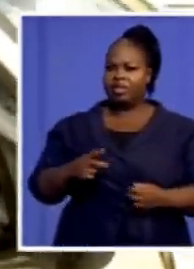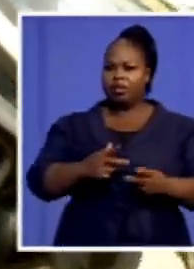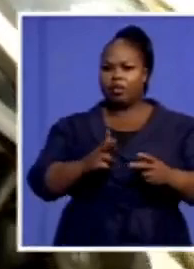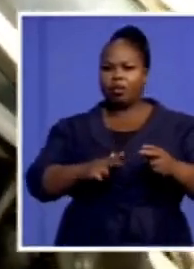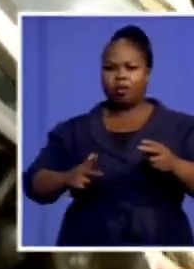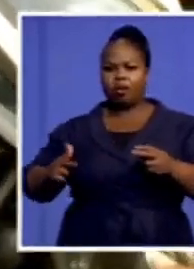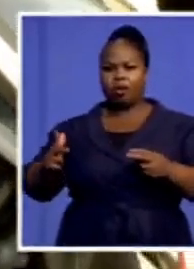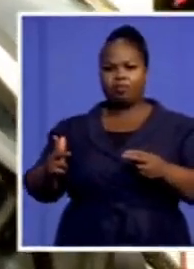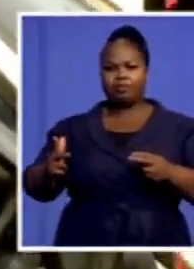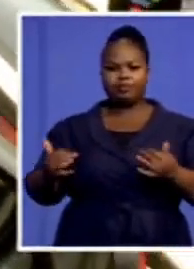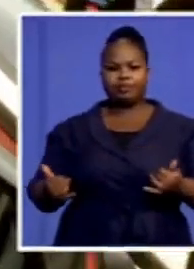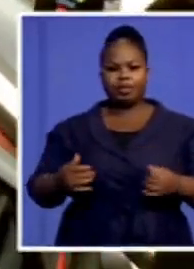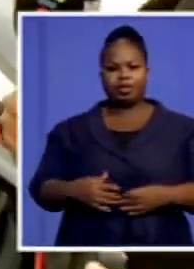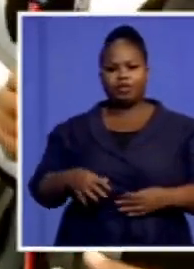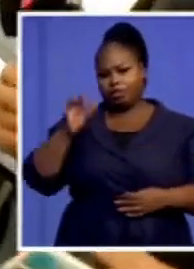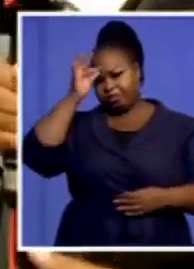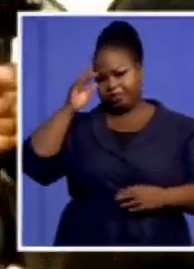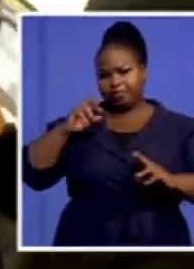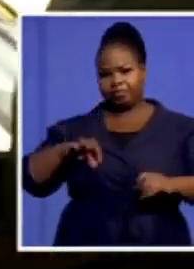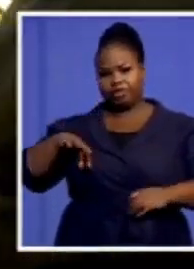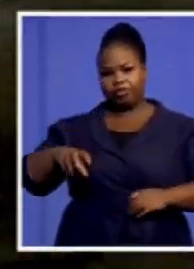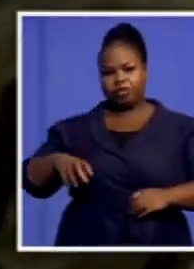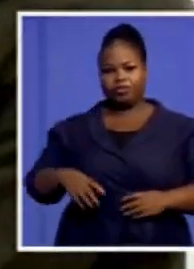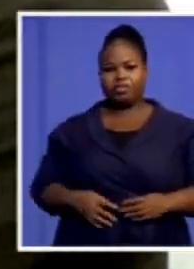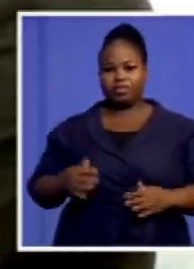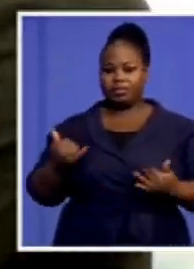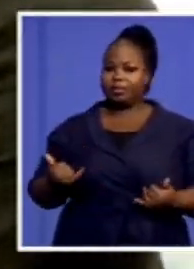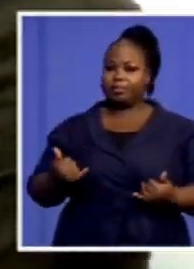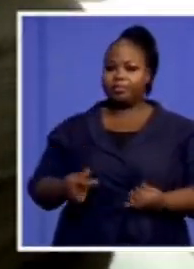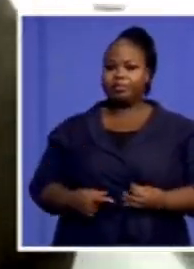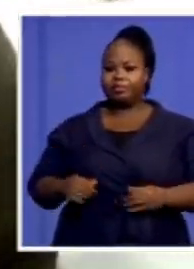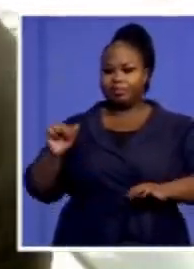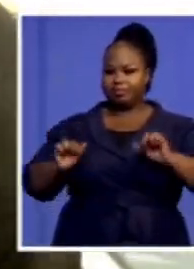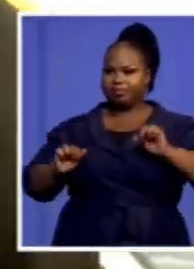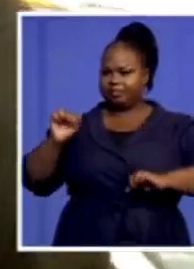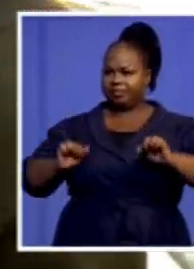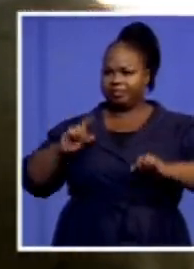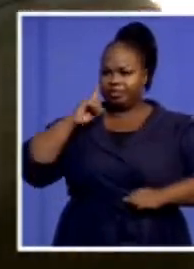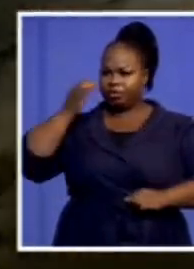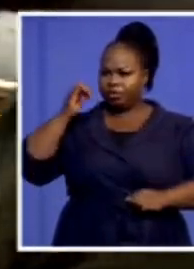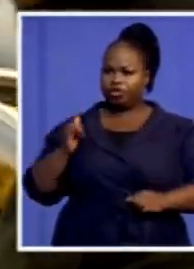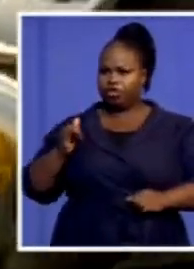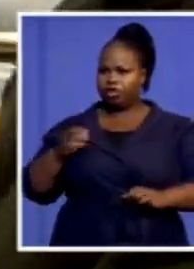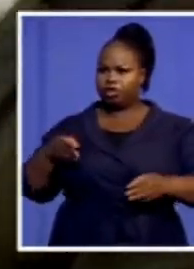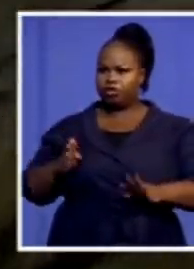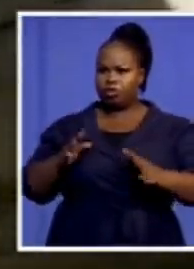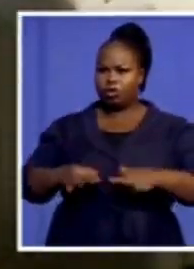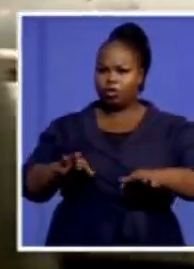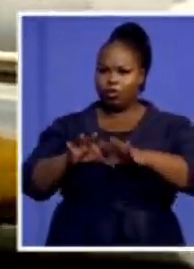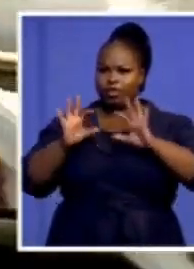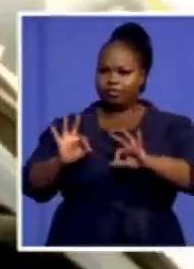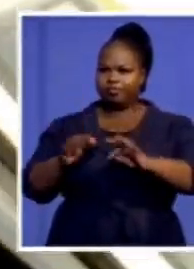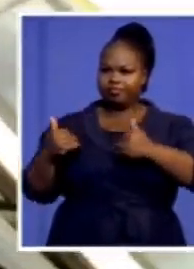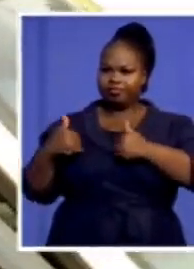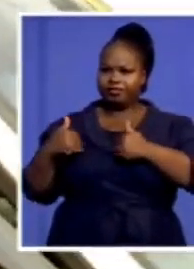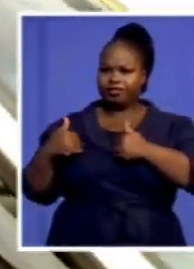authorities in the province. He is currently being assessed to check the roadworthiness of their vehicle. We'll just